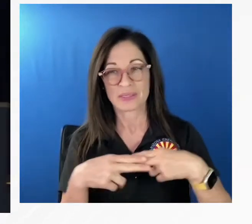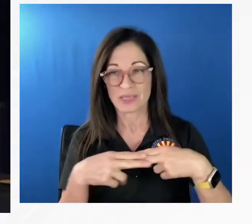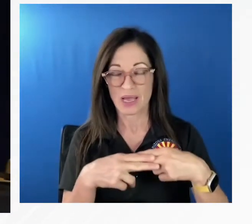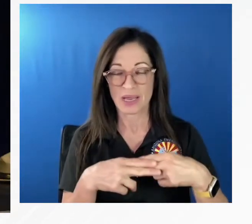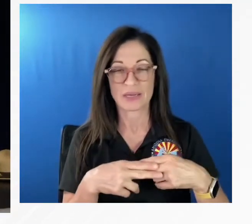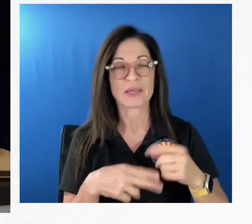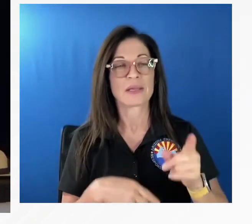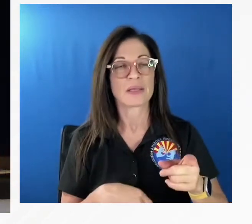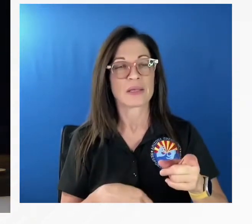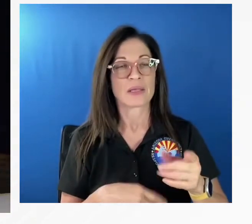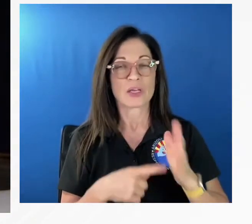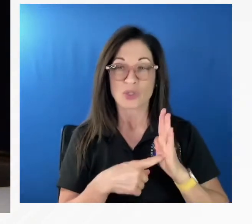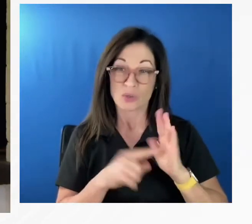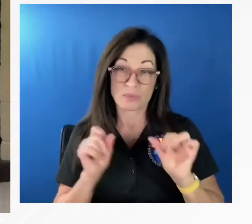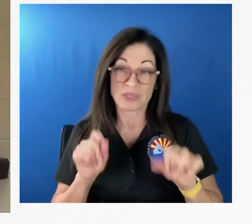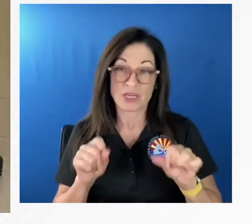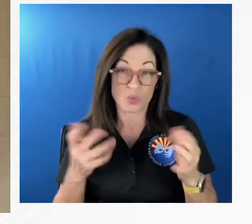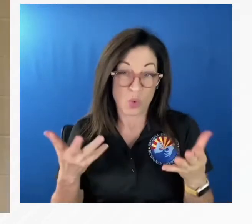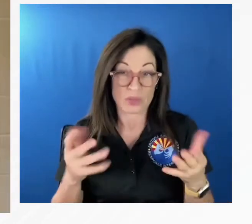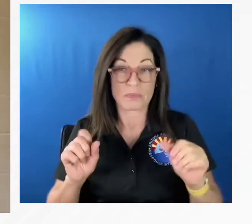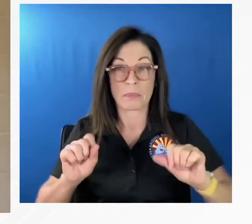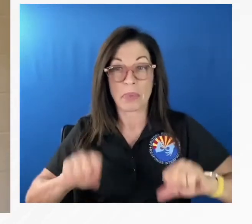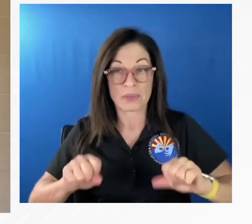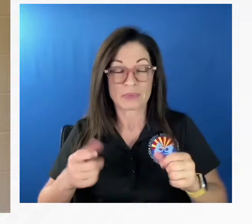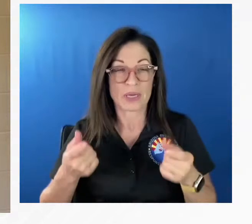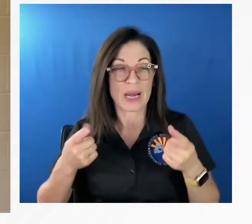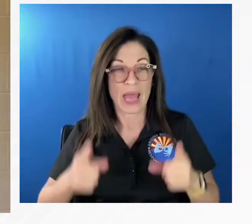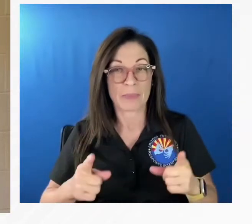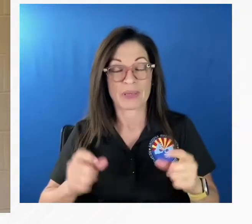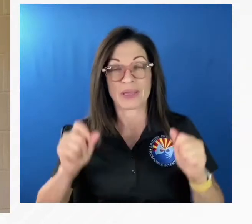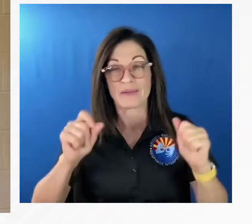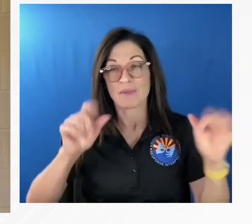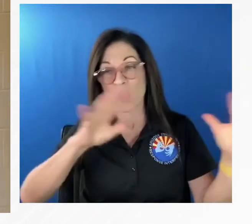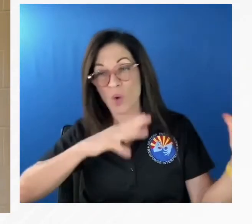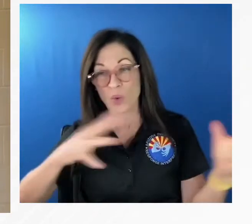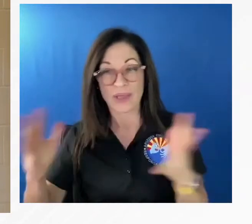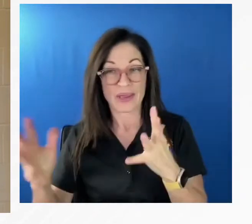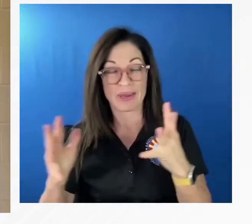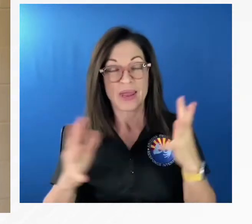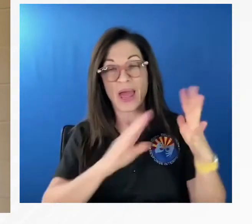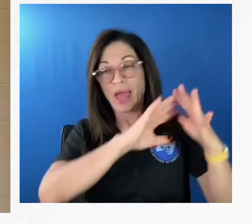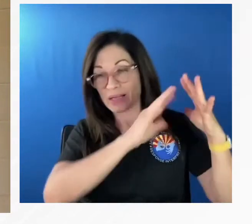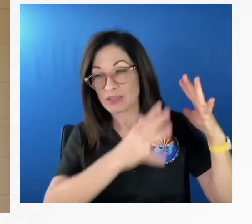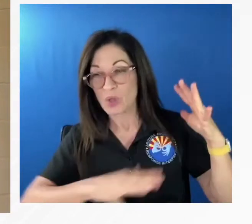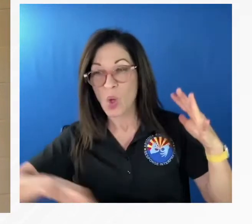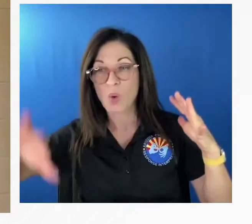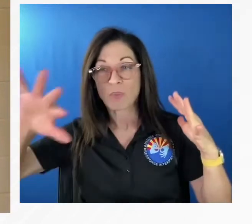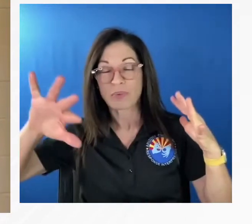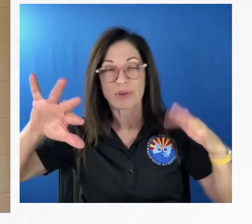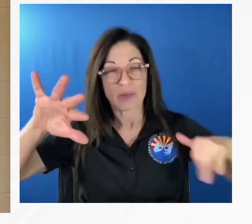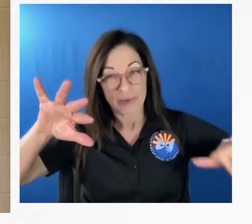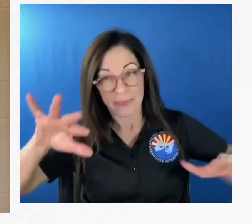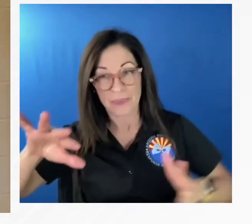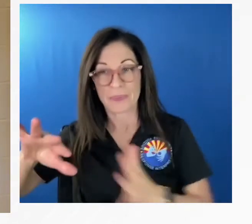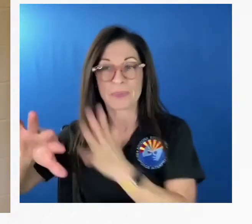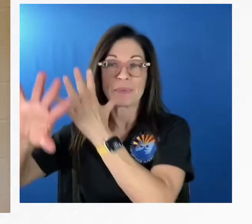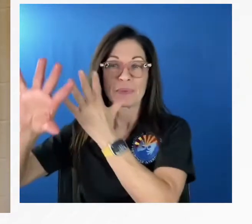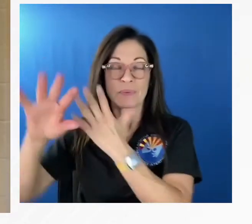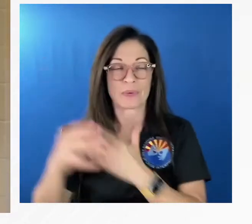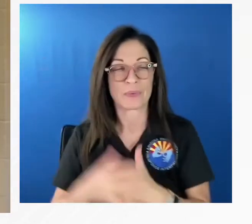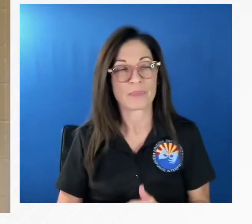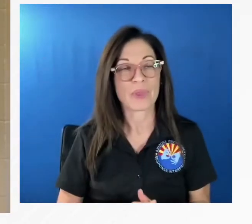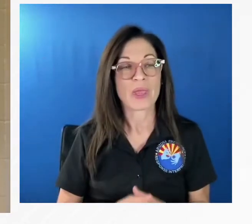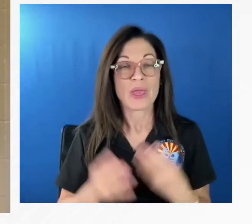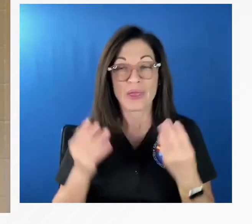for what can happen with wind and slope alignment. So talking about topography in this